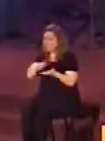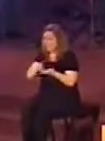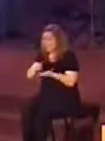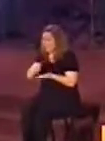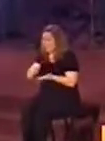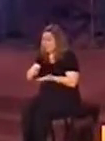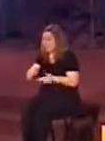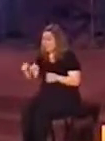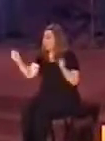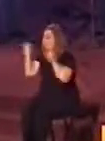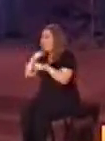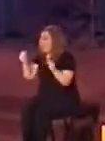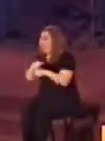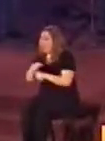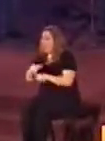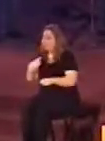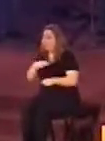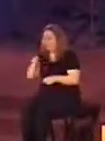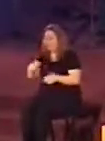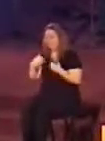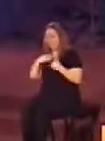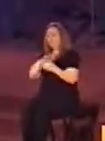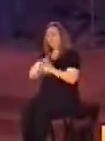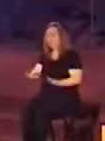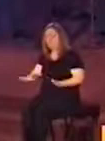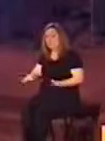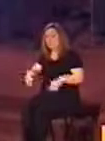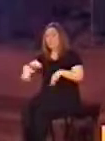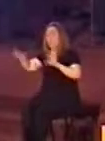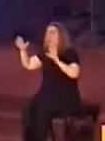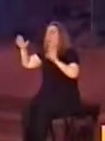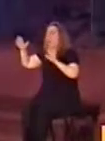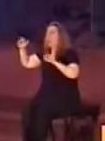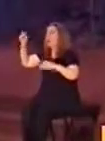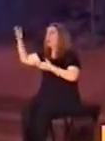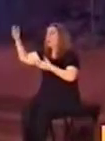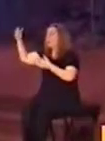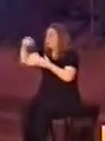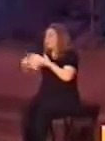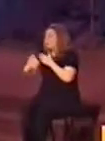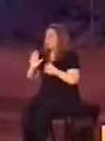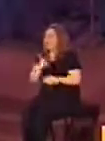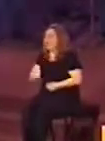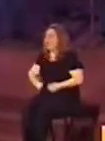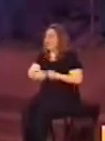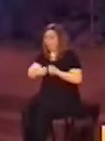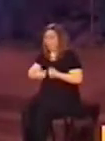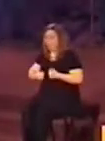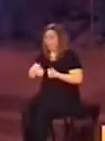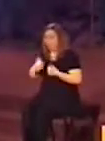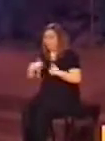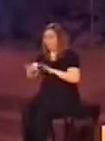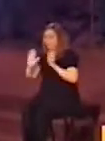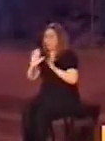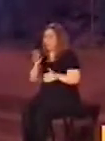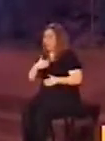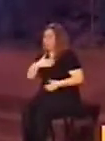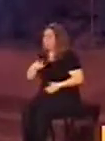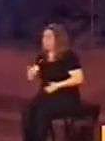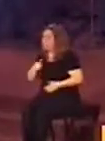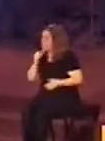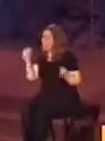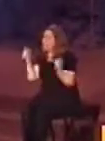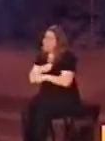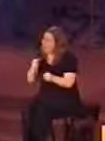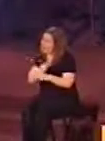the process. We have to have peace and let God come into our lives and surrender our will to him. Not fighting,